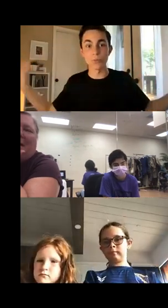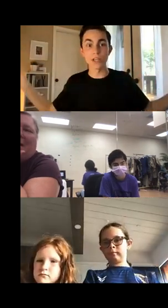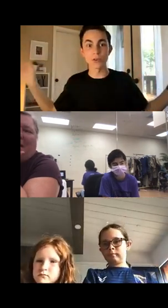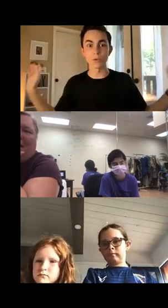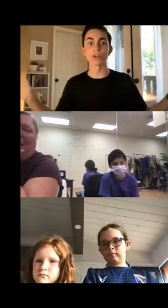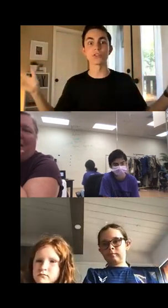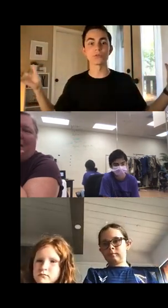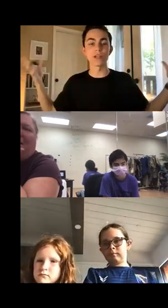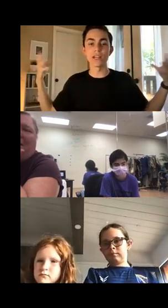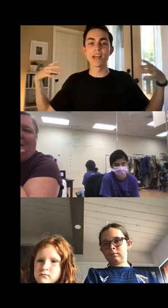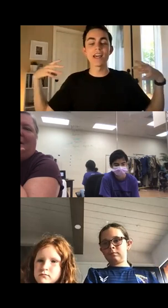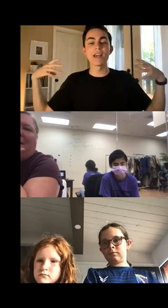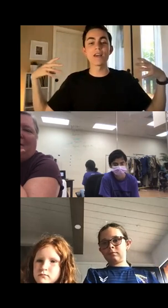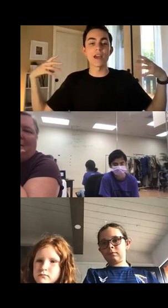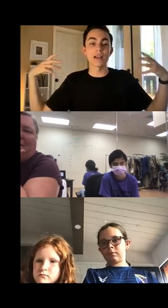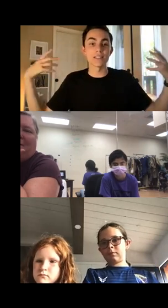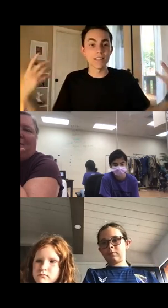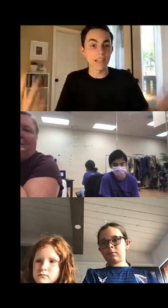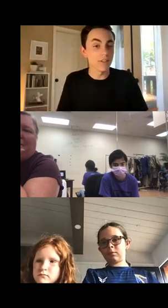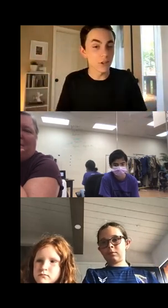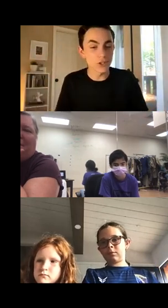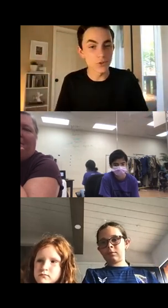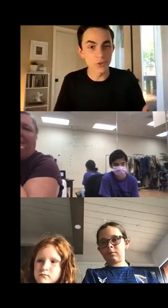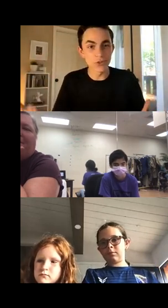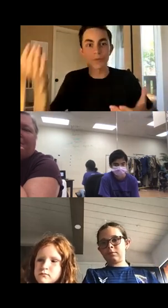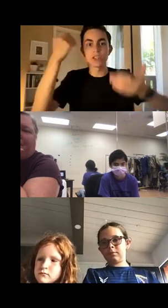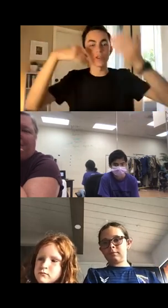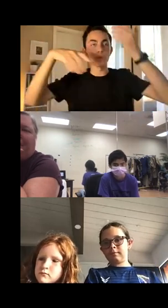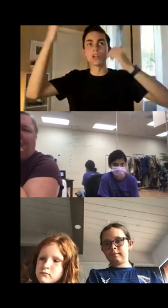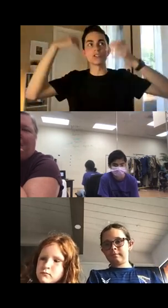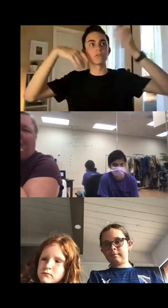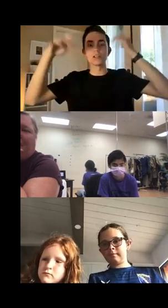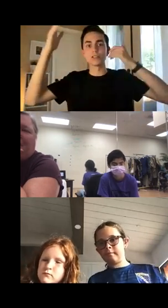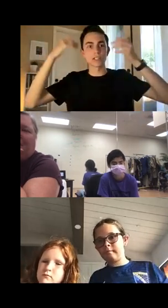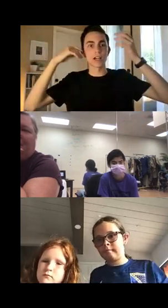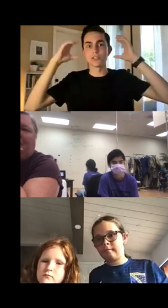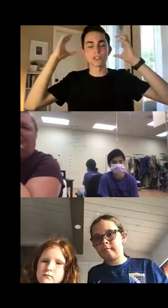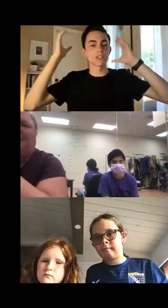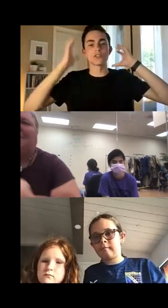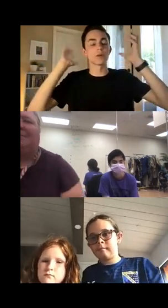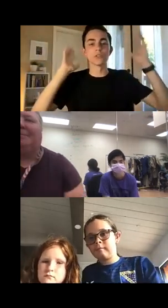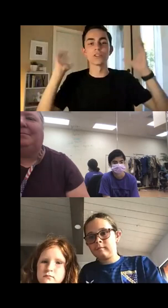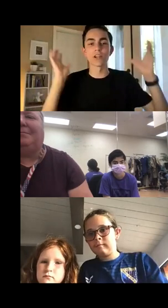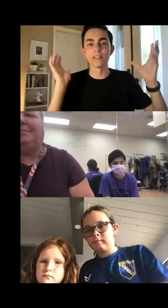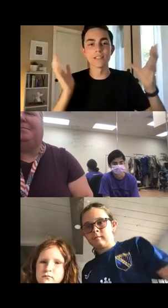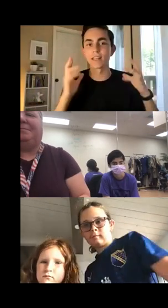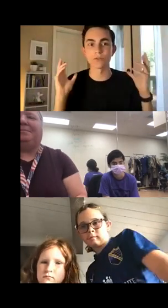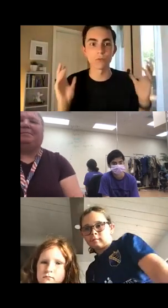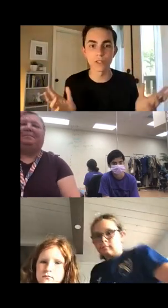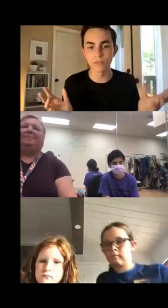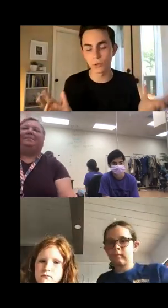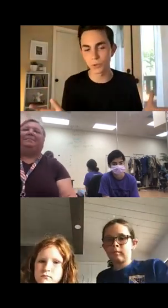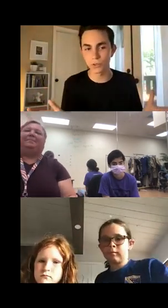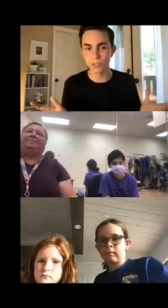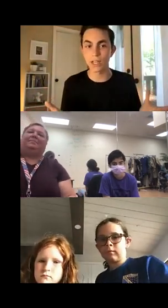into big words, right? As native English users, when we hear a bunch of letters, it kind of just gets jumbled in our heads and it's